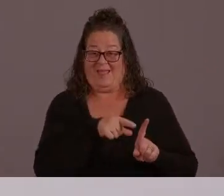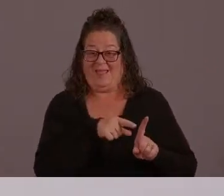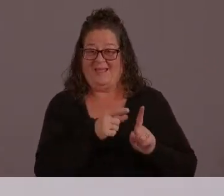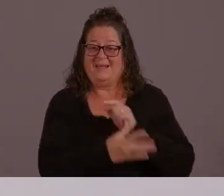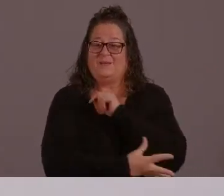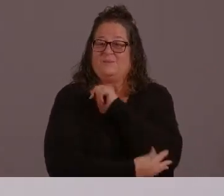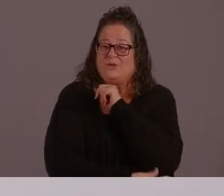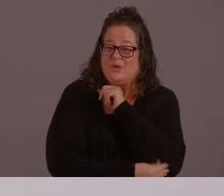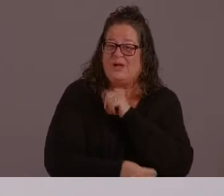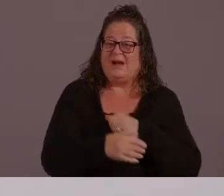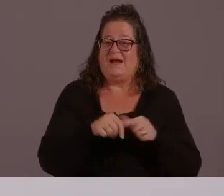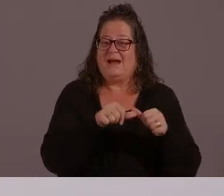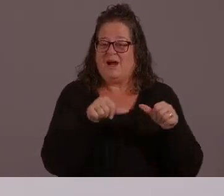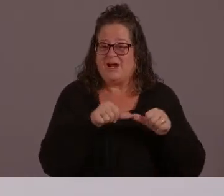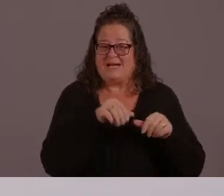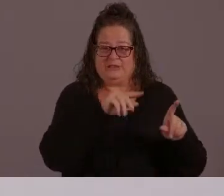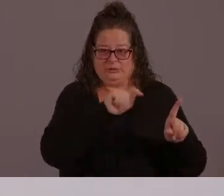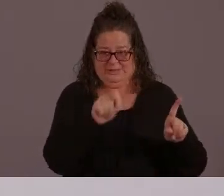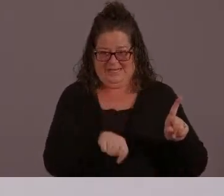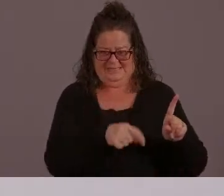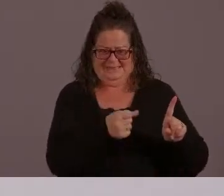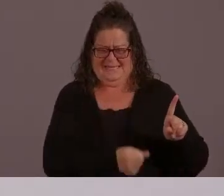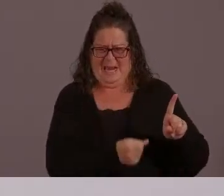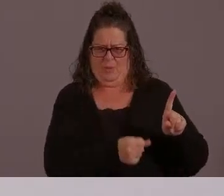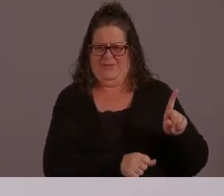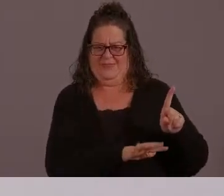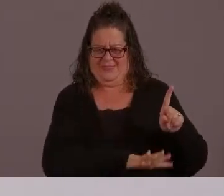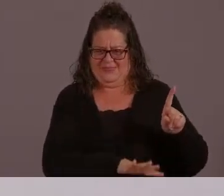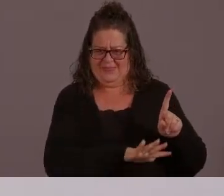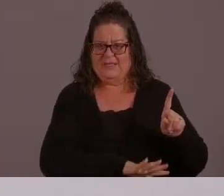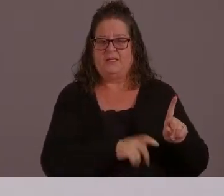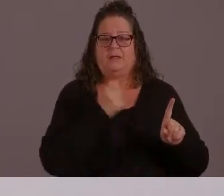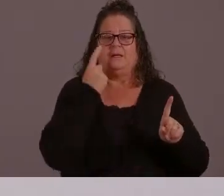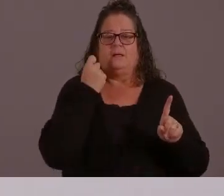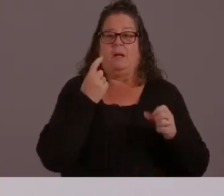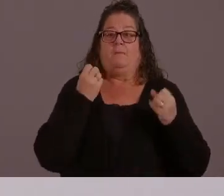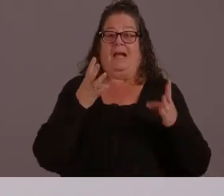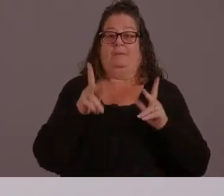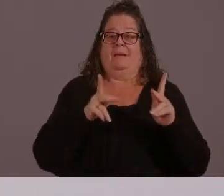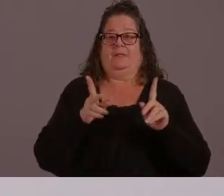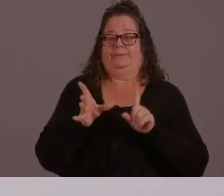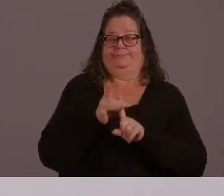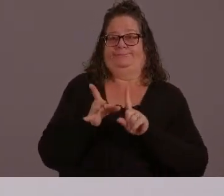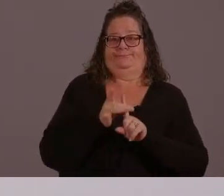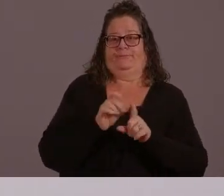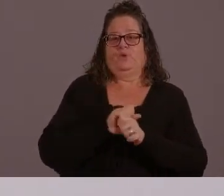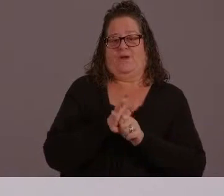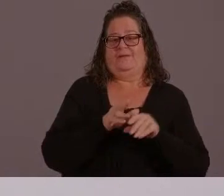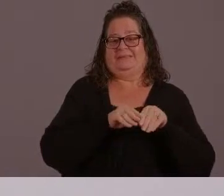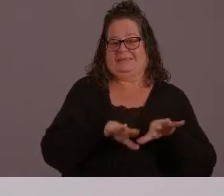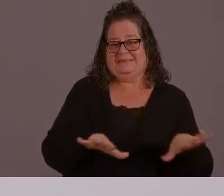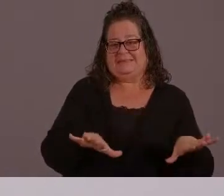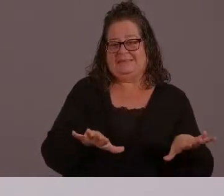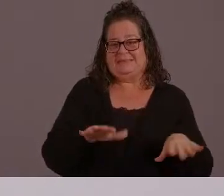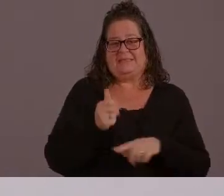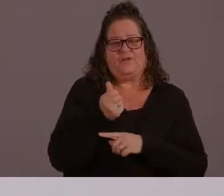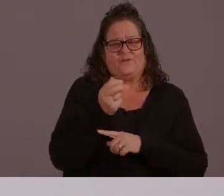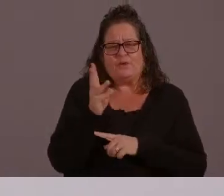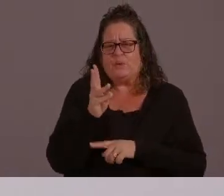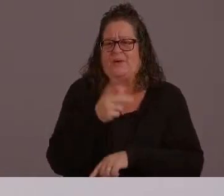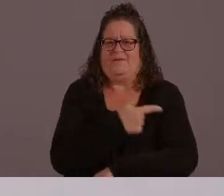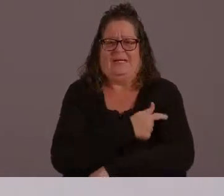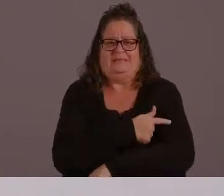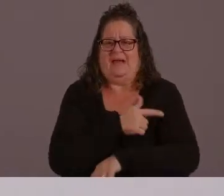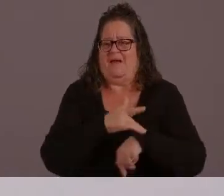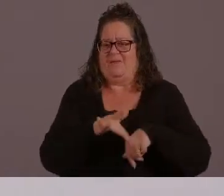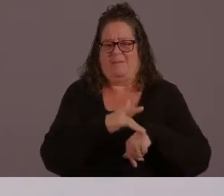which has a high number of cases and a low number of people who have been vaccinated so far. I know you've talked about